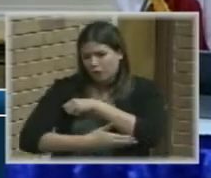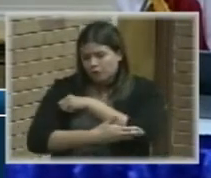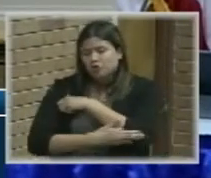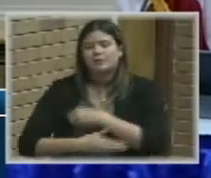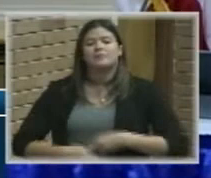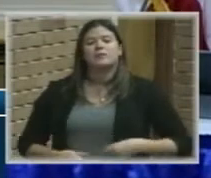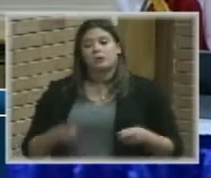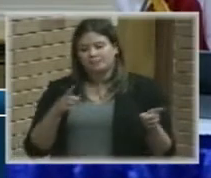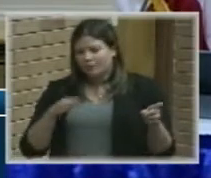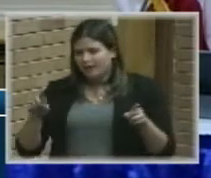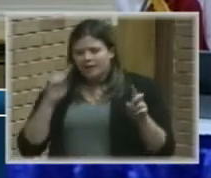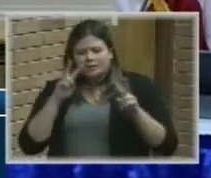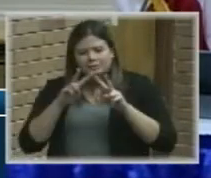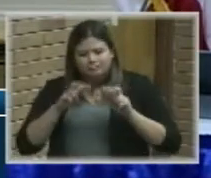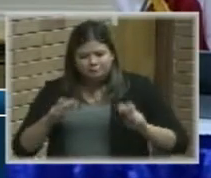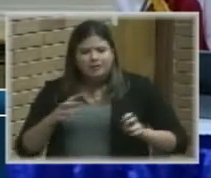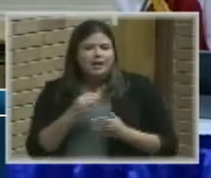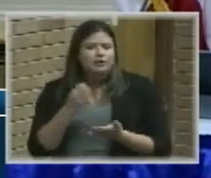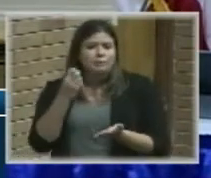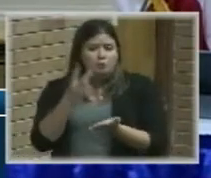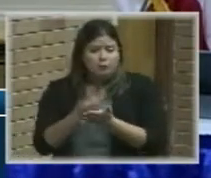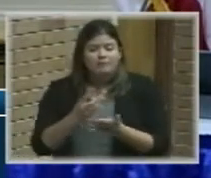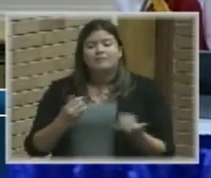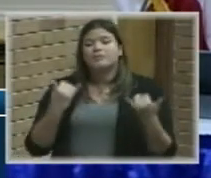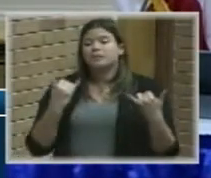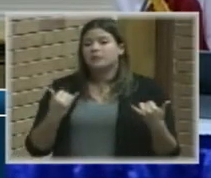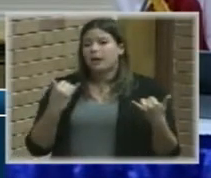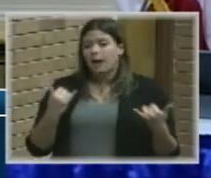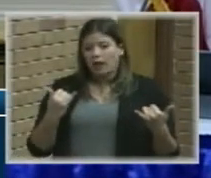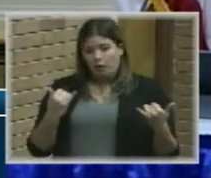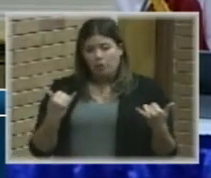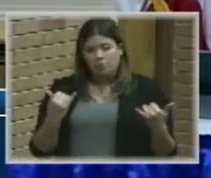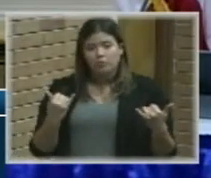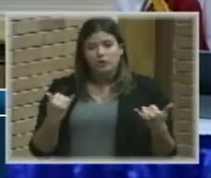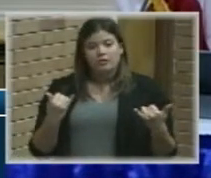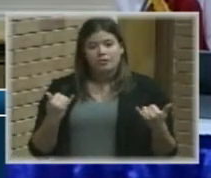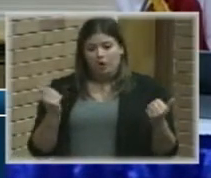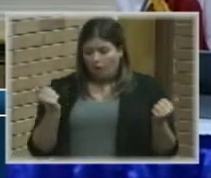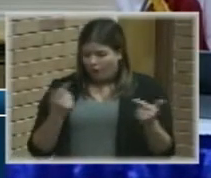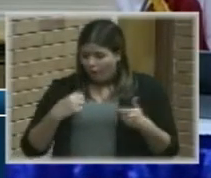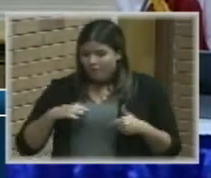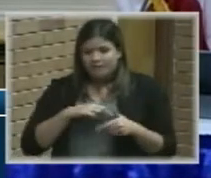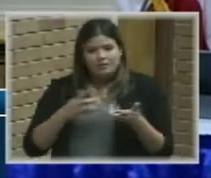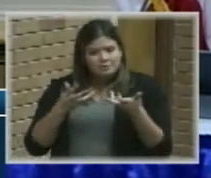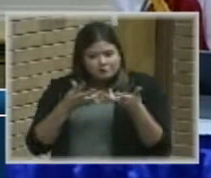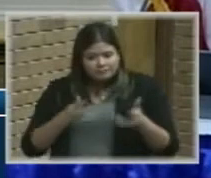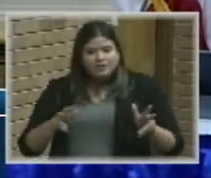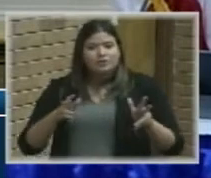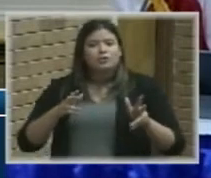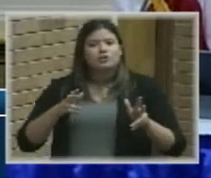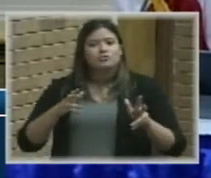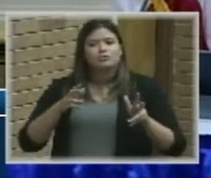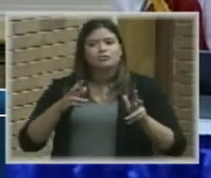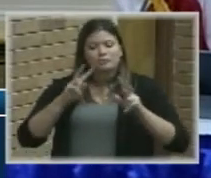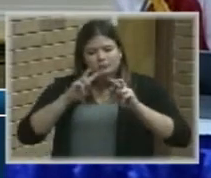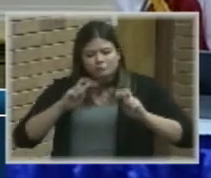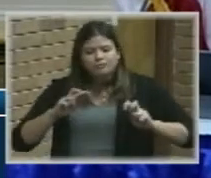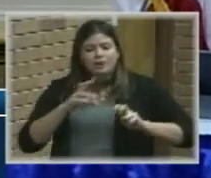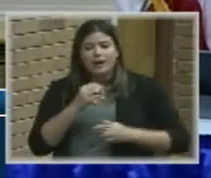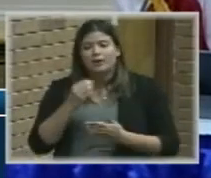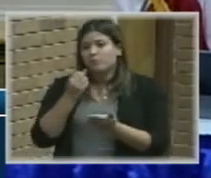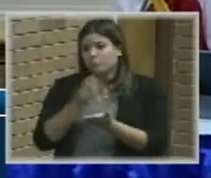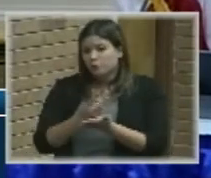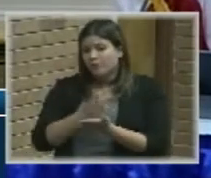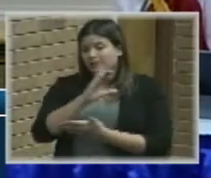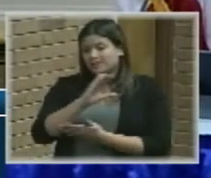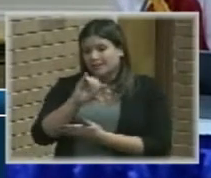Now, having completed and approved that CIP, we also conduct an open